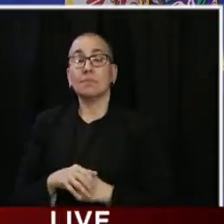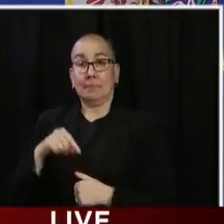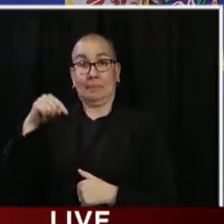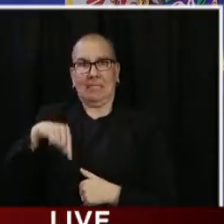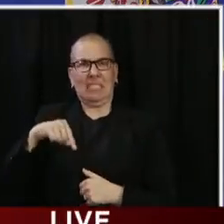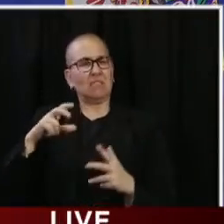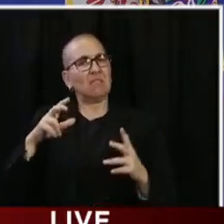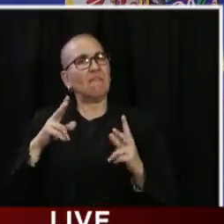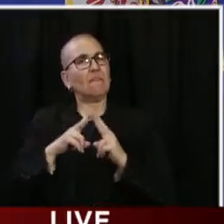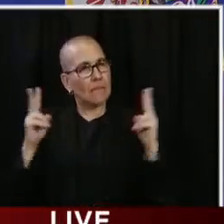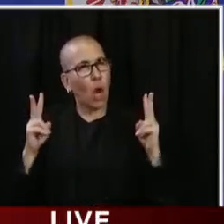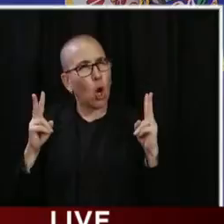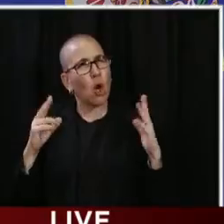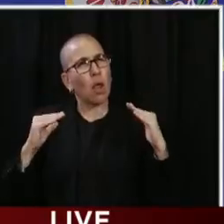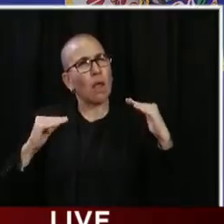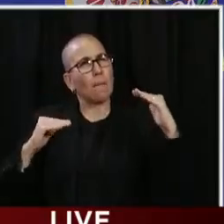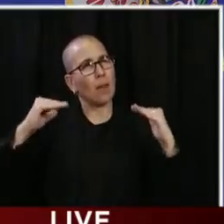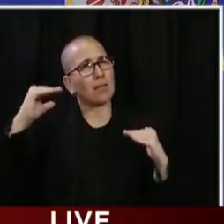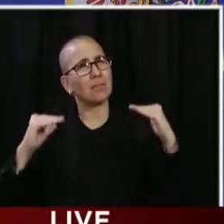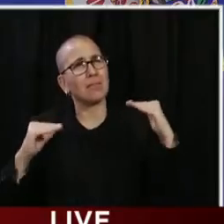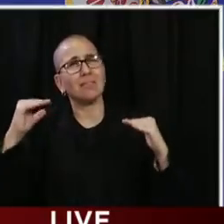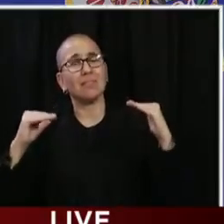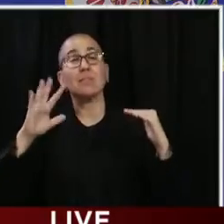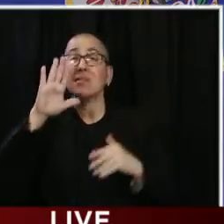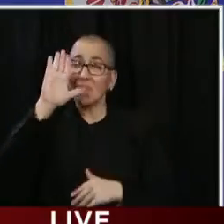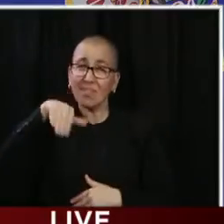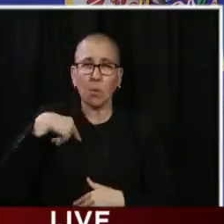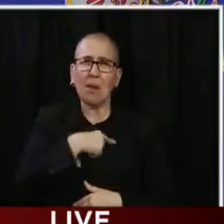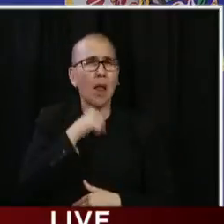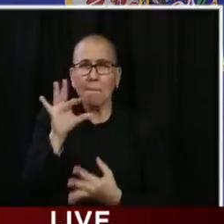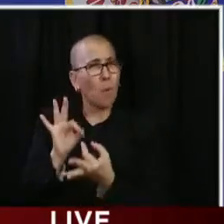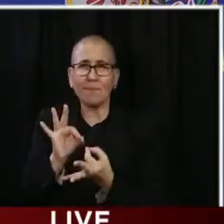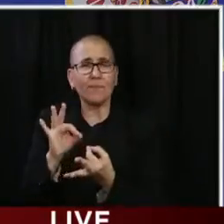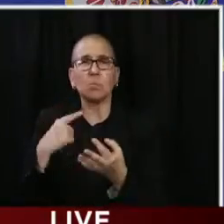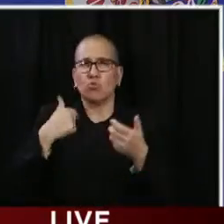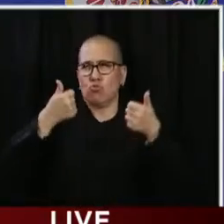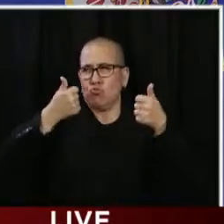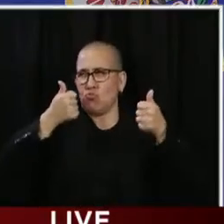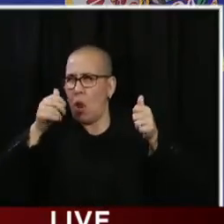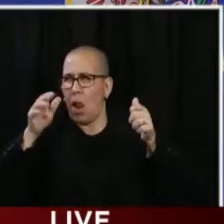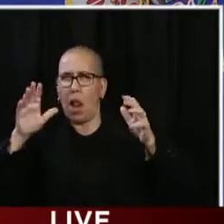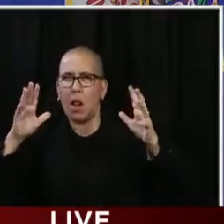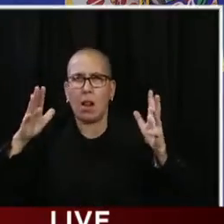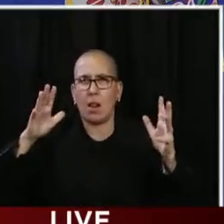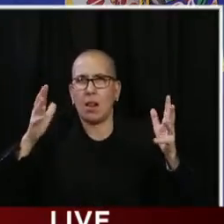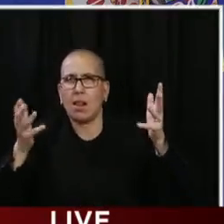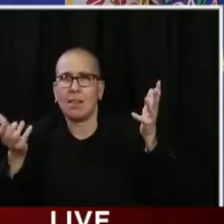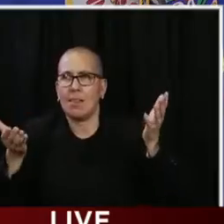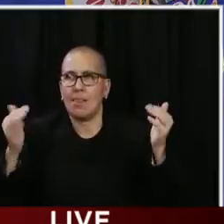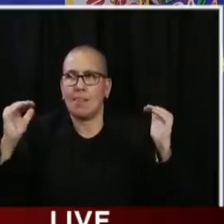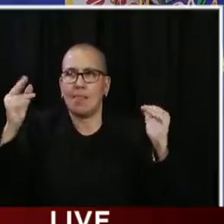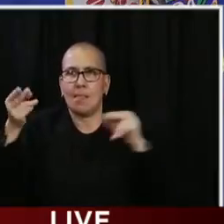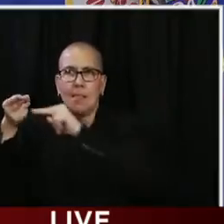and try and measure all those things. I do want to acknowledge to the workers in this that is a very key part that we weigh in